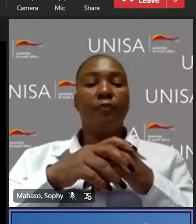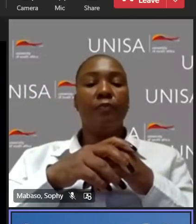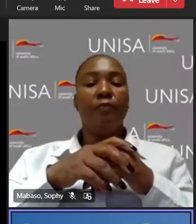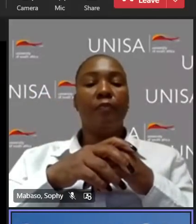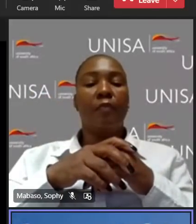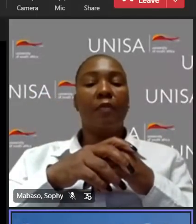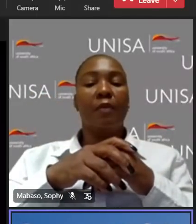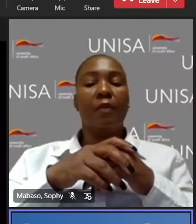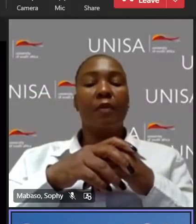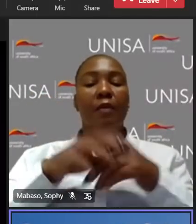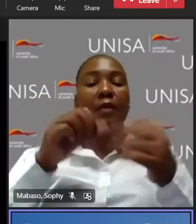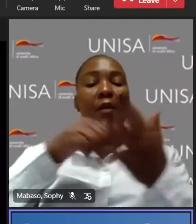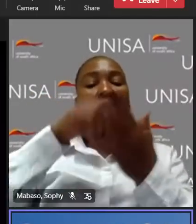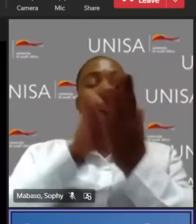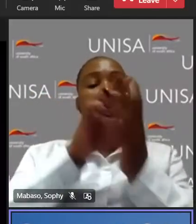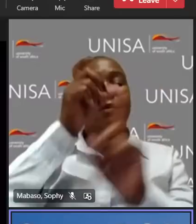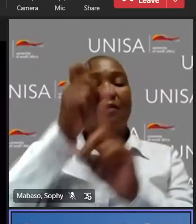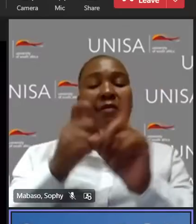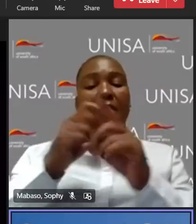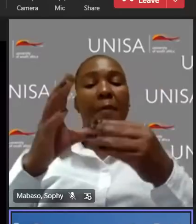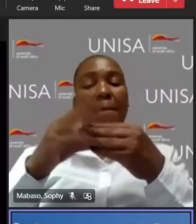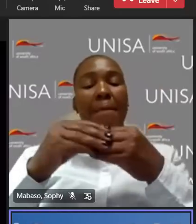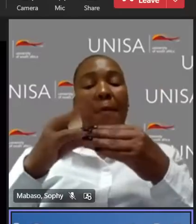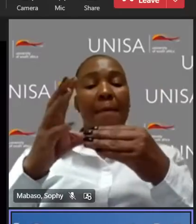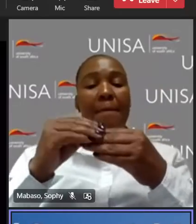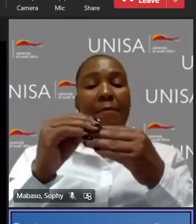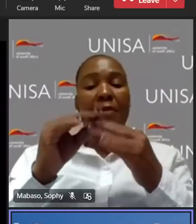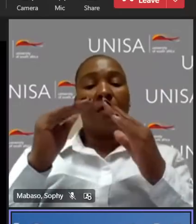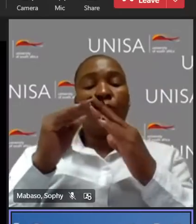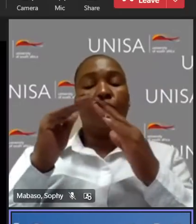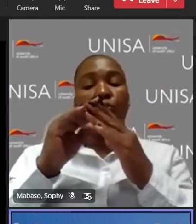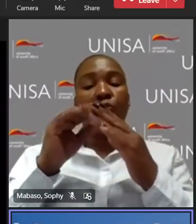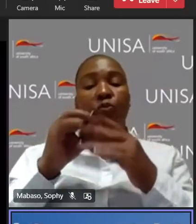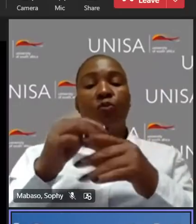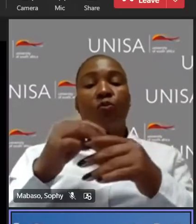applicant must be a member of a household which earns less than